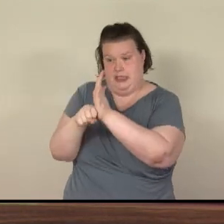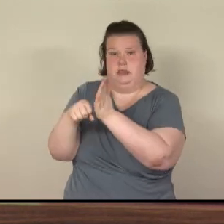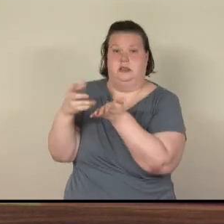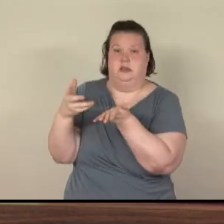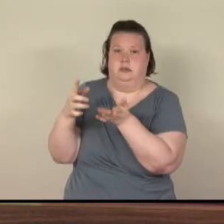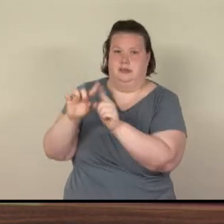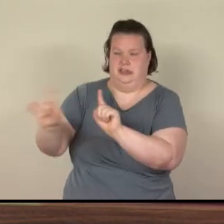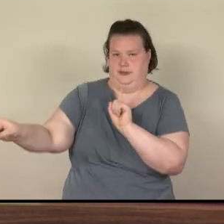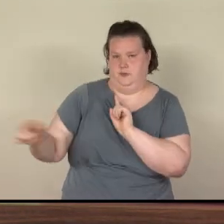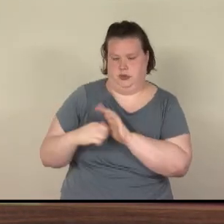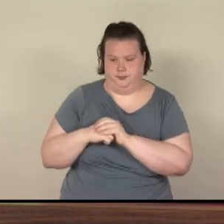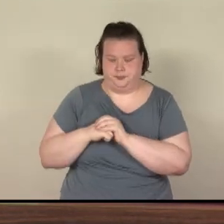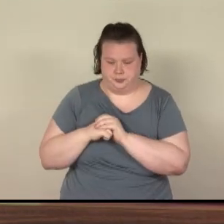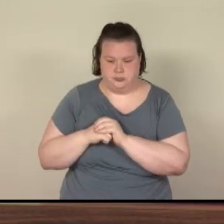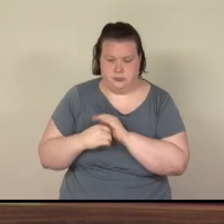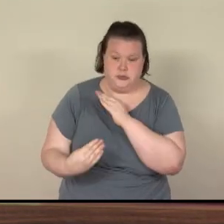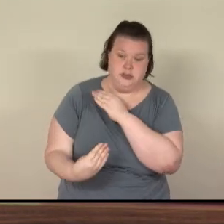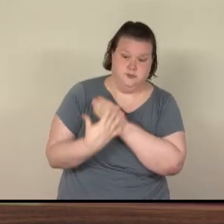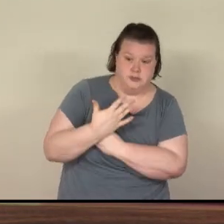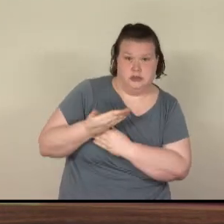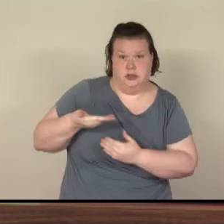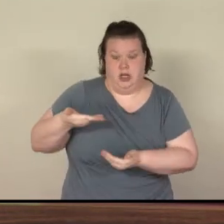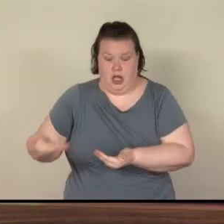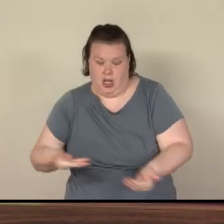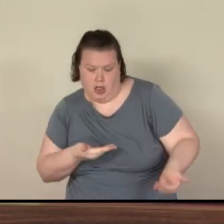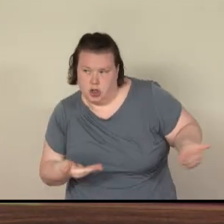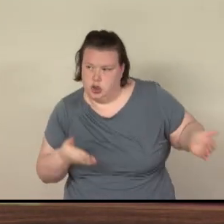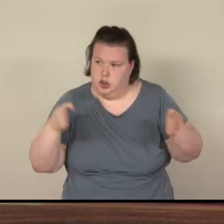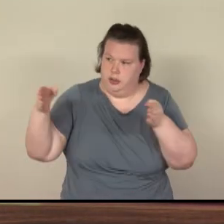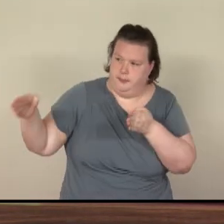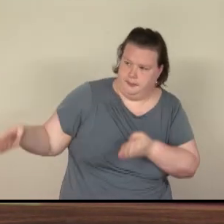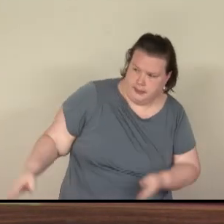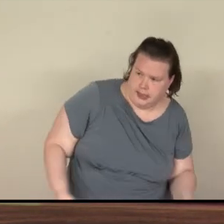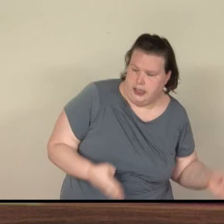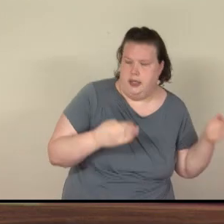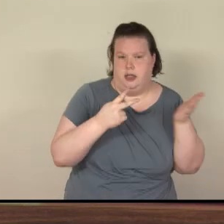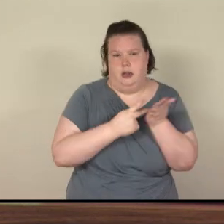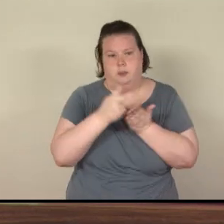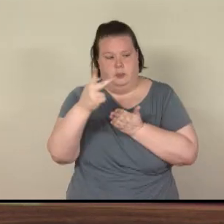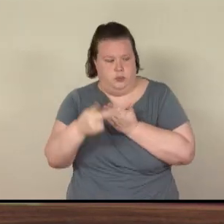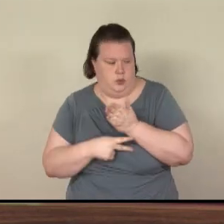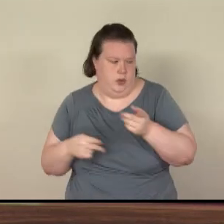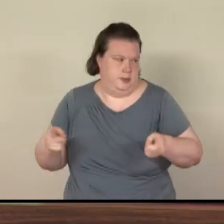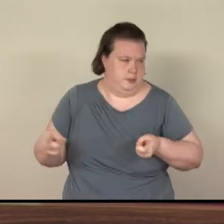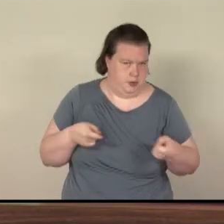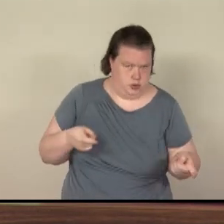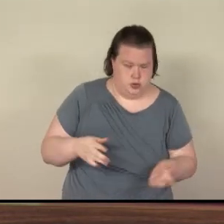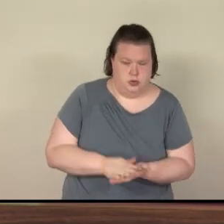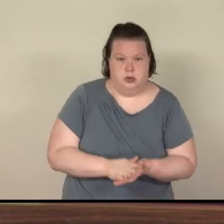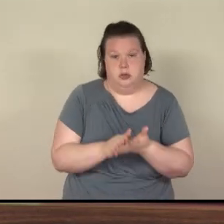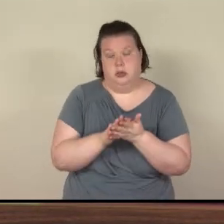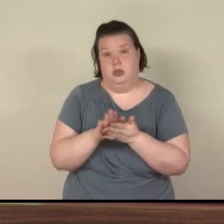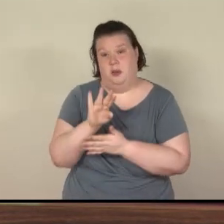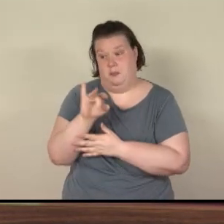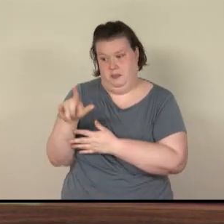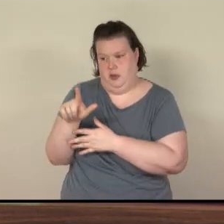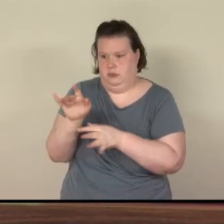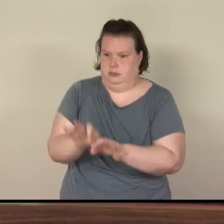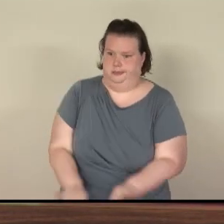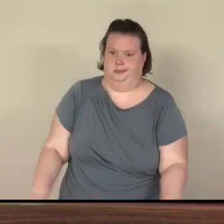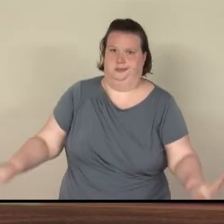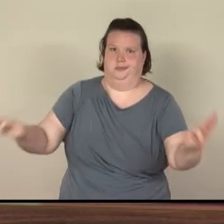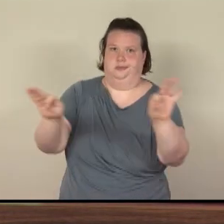hire and administer programs and all kinds of things in our district. So that's an important bill. And the last